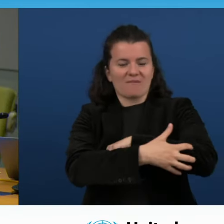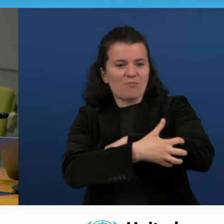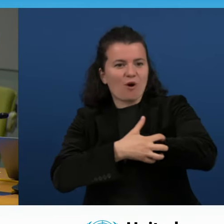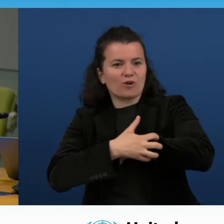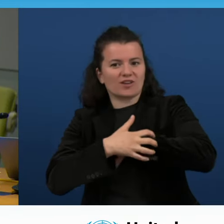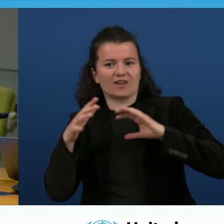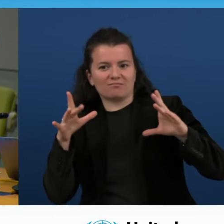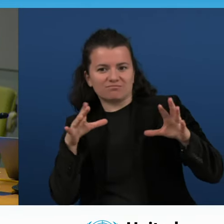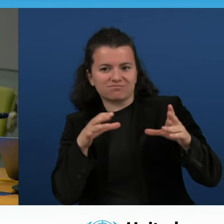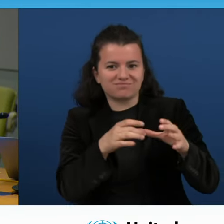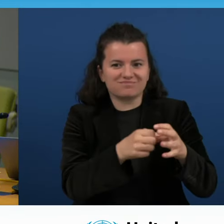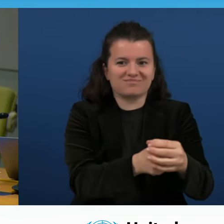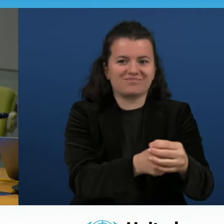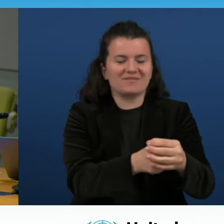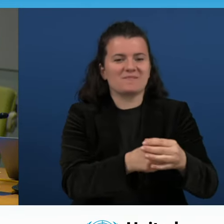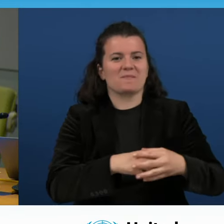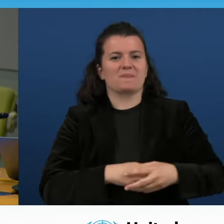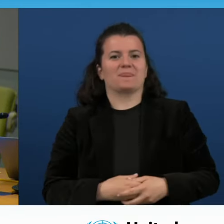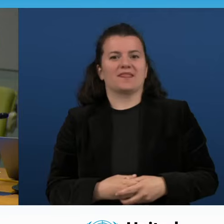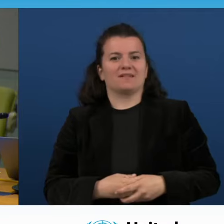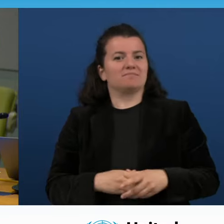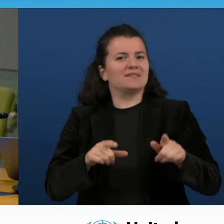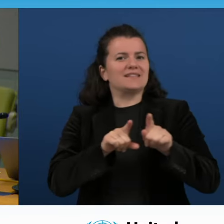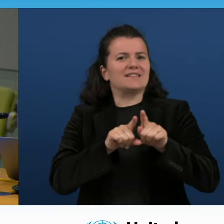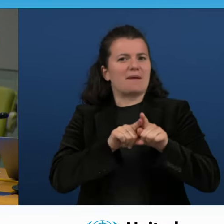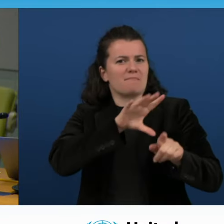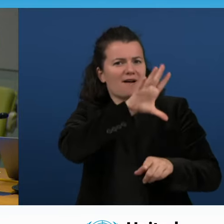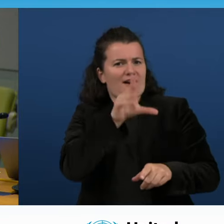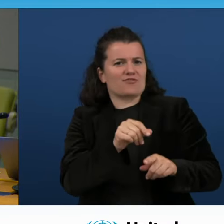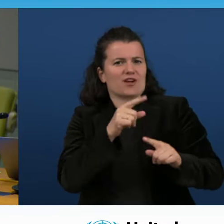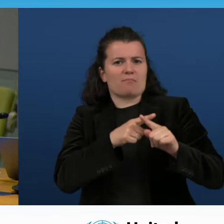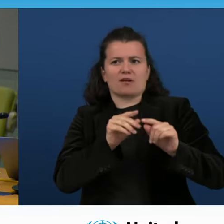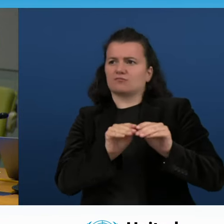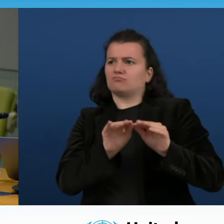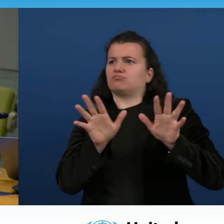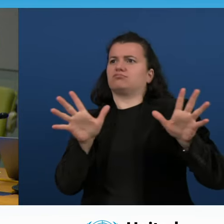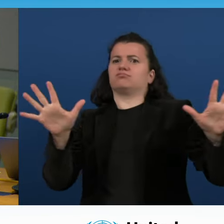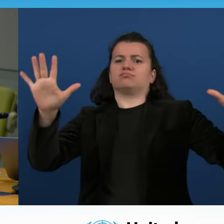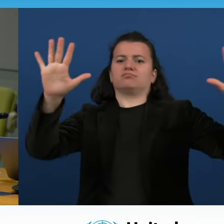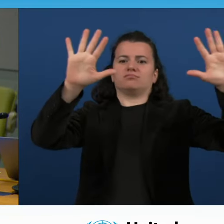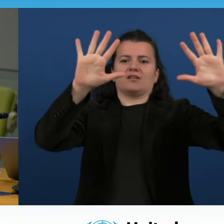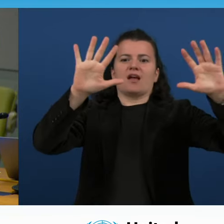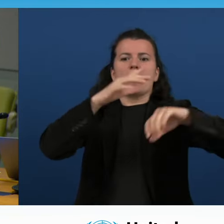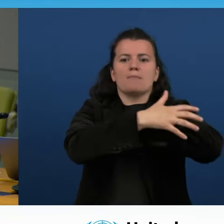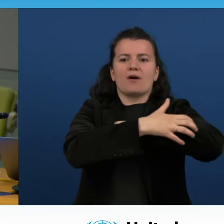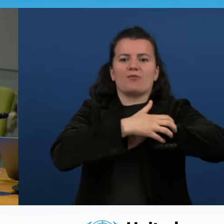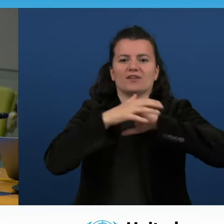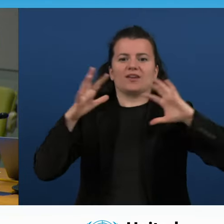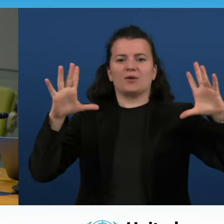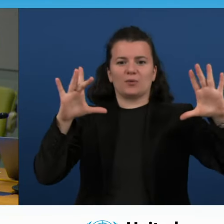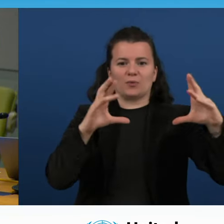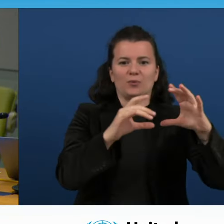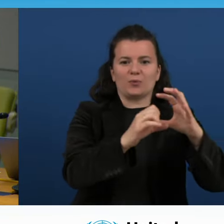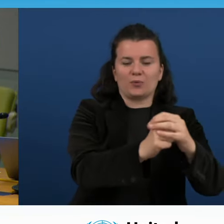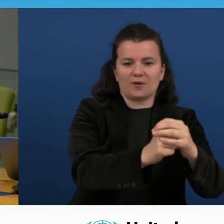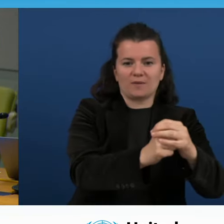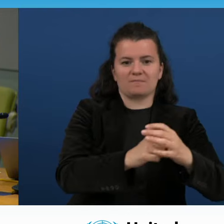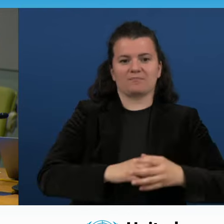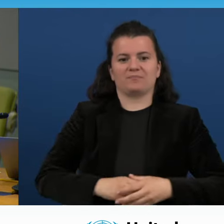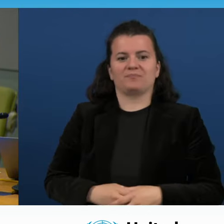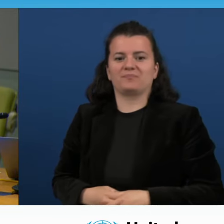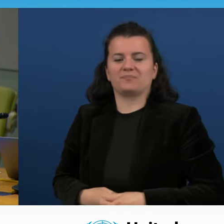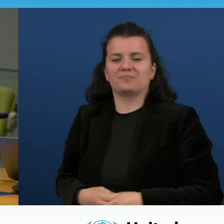you so much, and it's such an honor to be here at the ECOSOC Youth Forum, and thank you so much for this opportunity to just join so